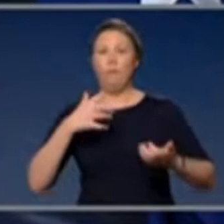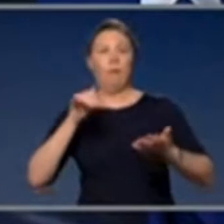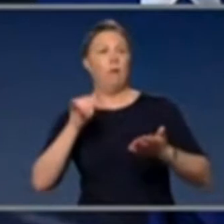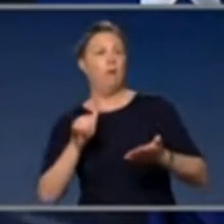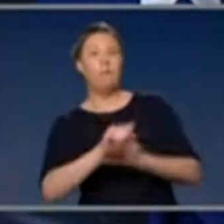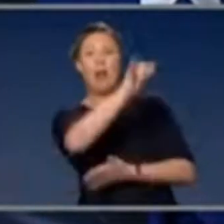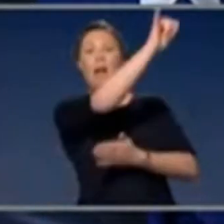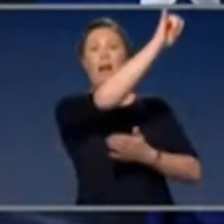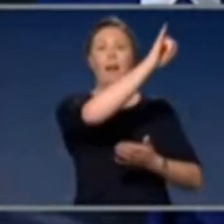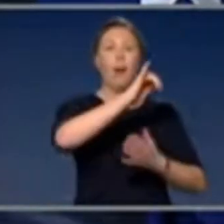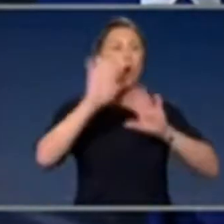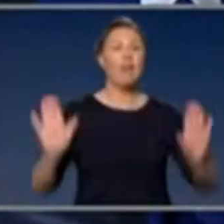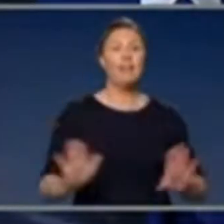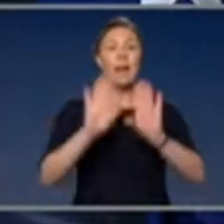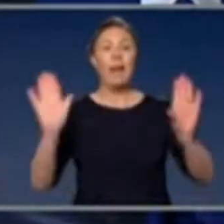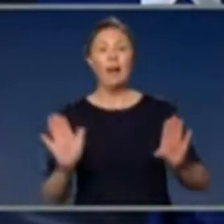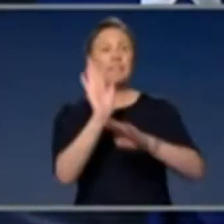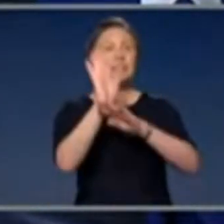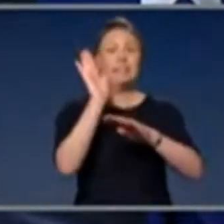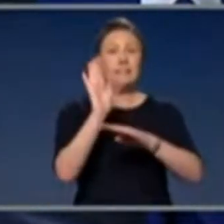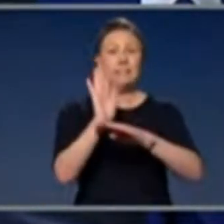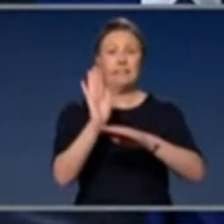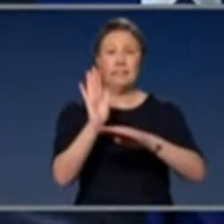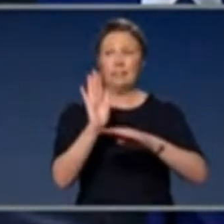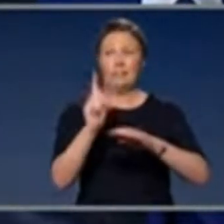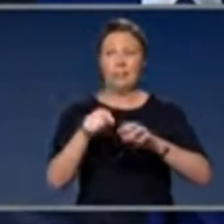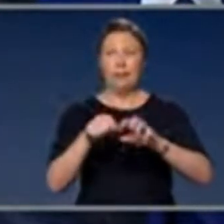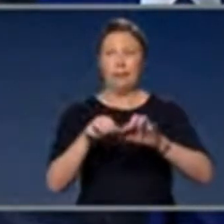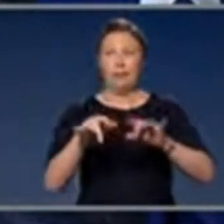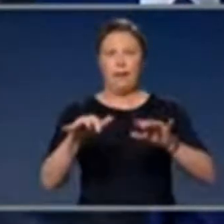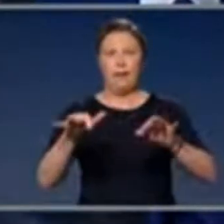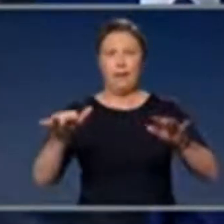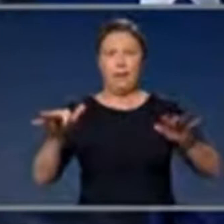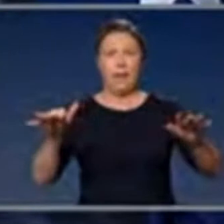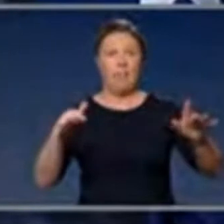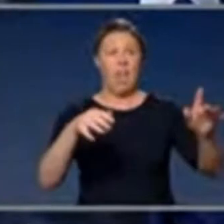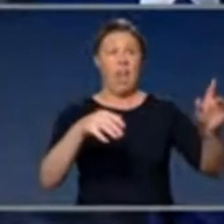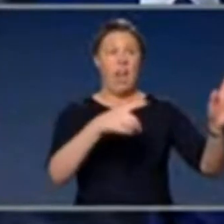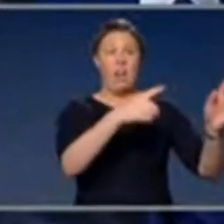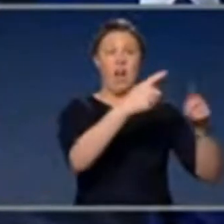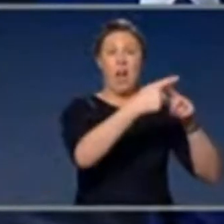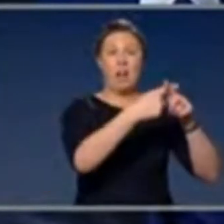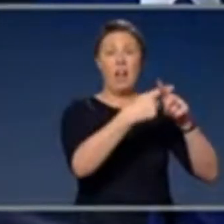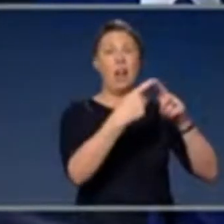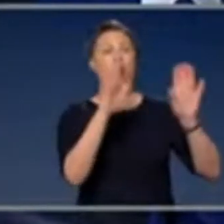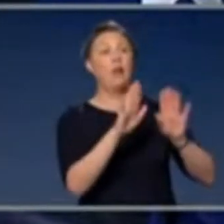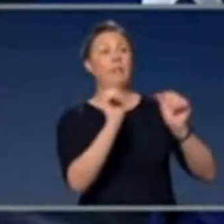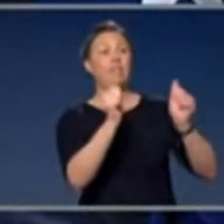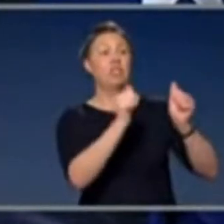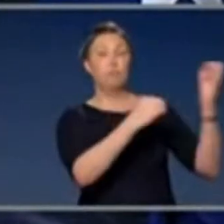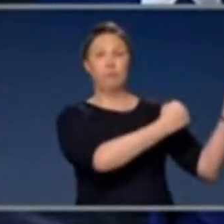areas on leave, on holiday, where the virus was moving again, and now they're bringing it back. The Australian government hasn't done